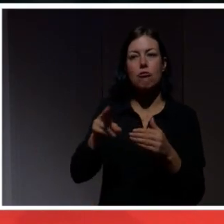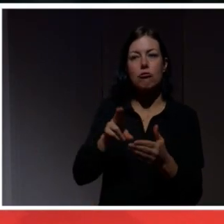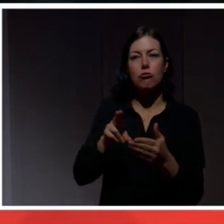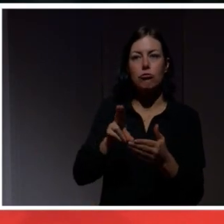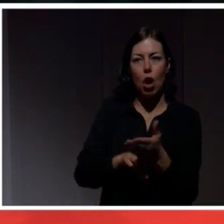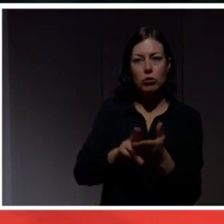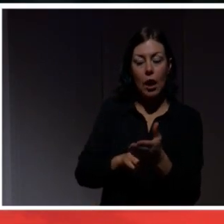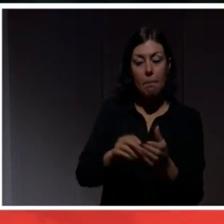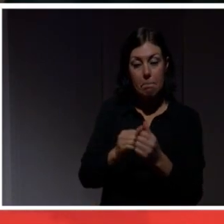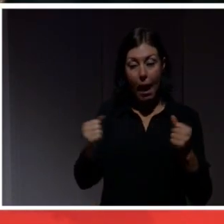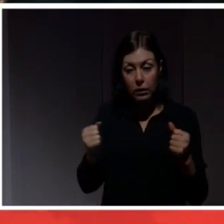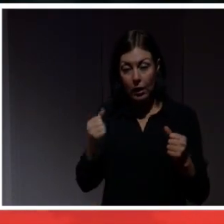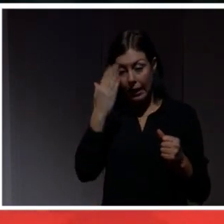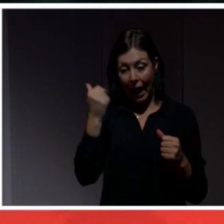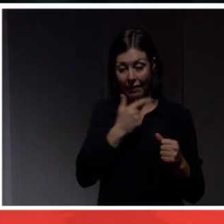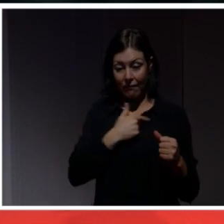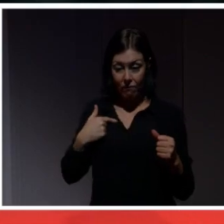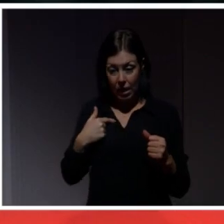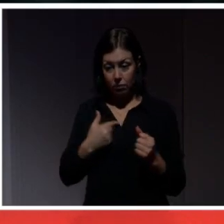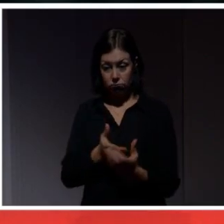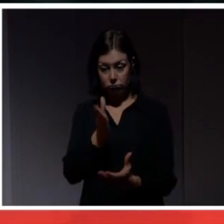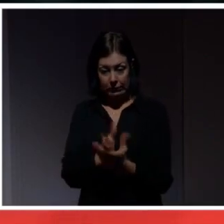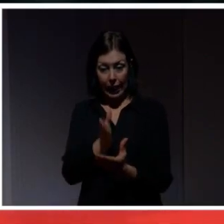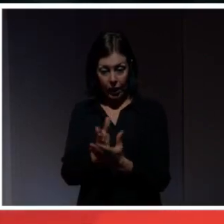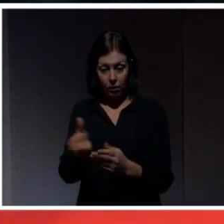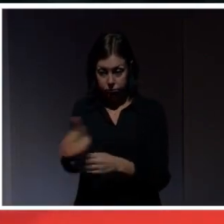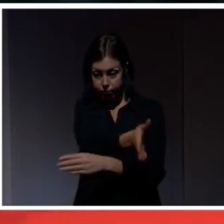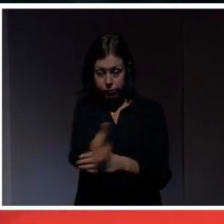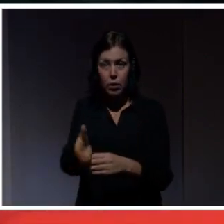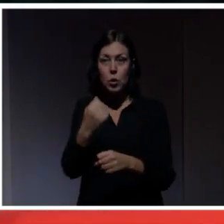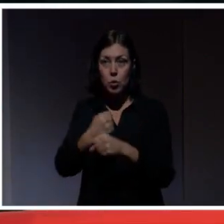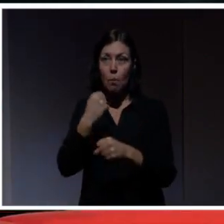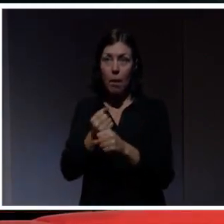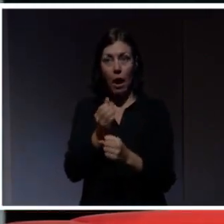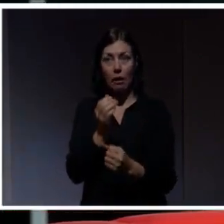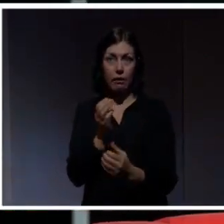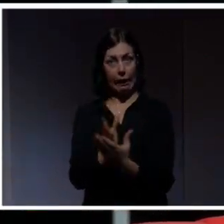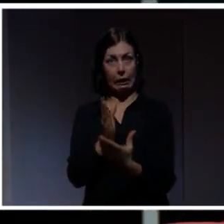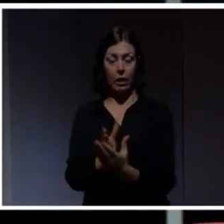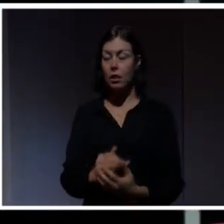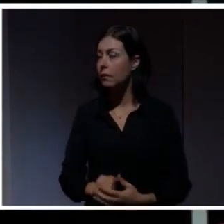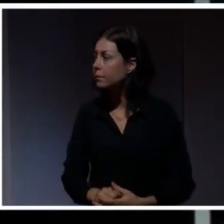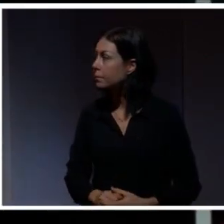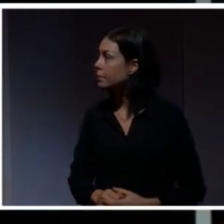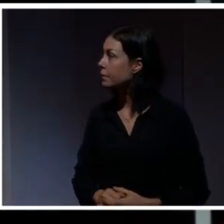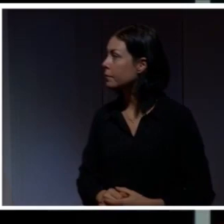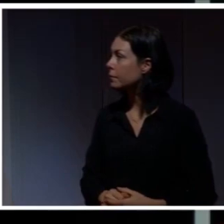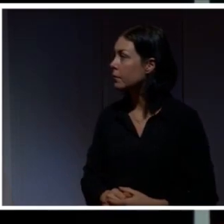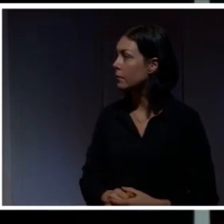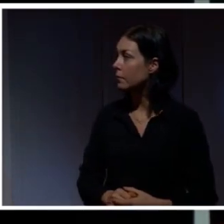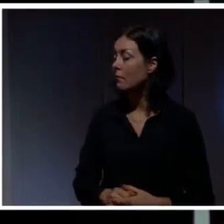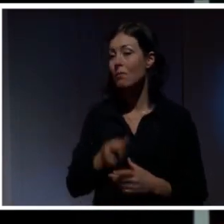is, can we then verify that the AI will work properly? And all of this can be